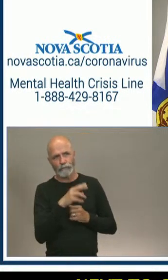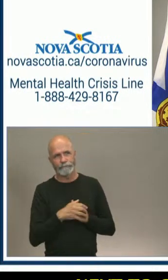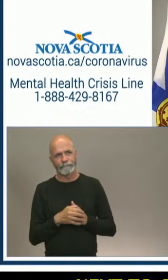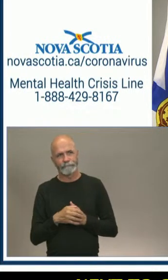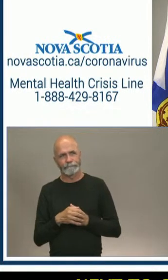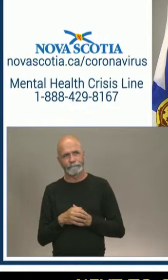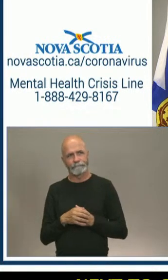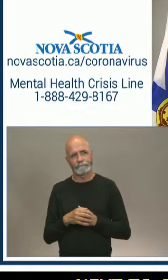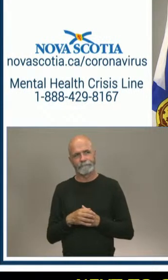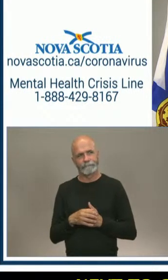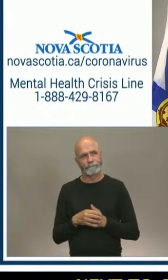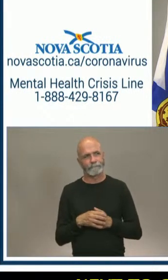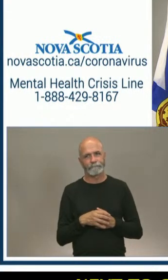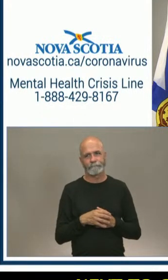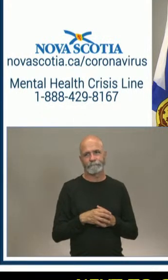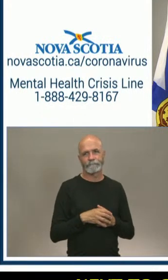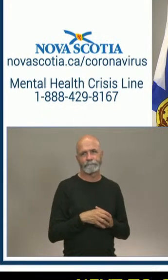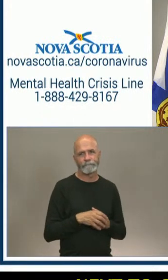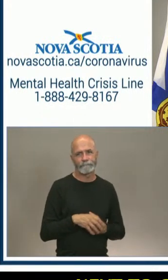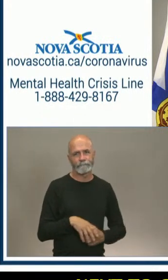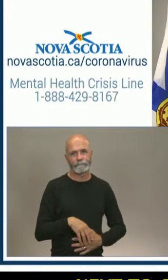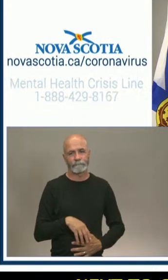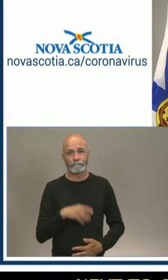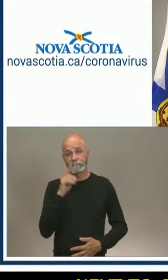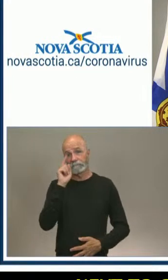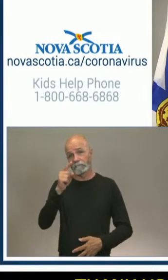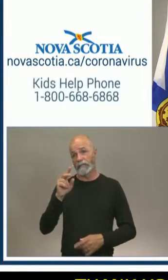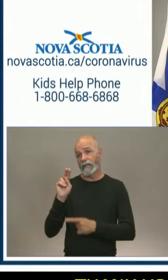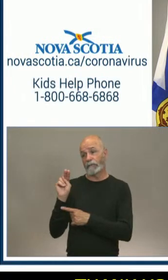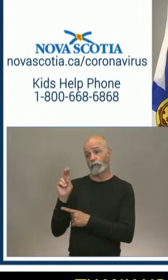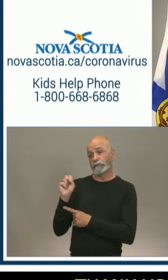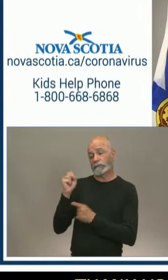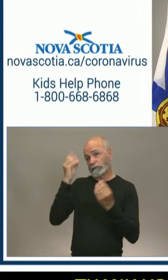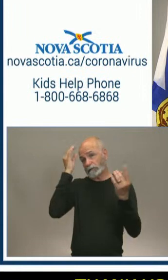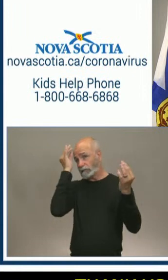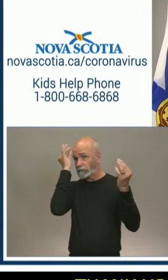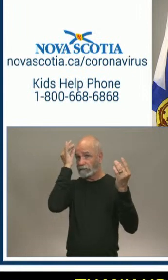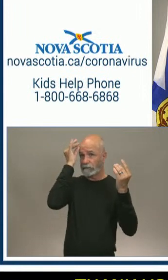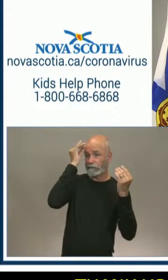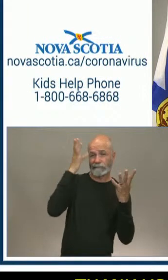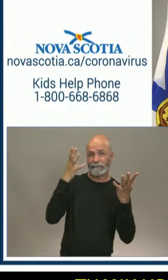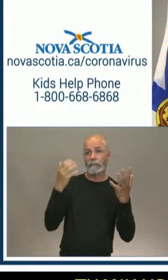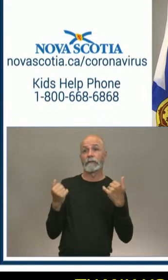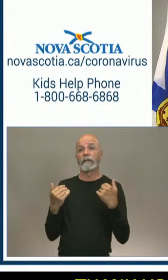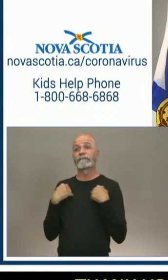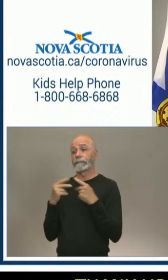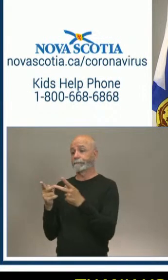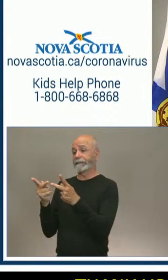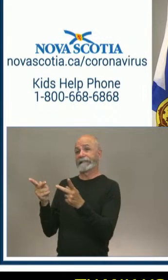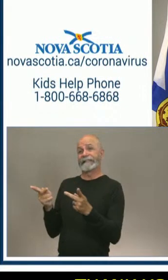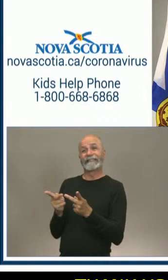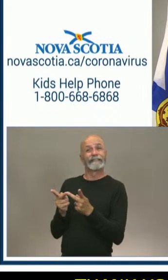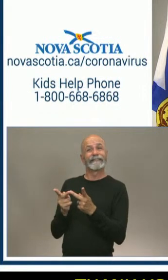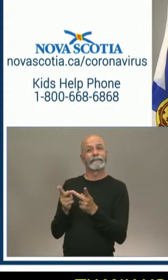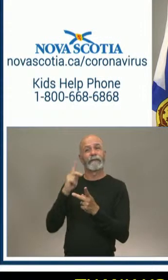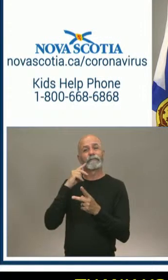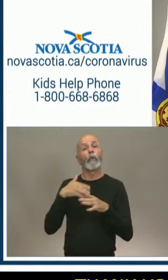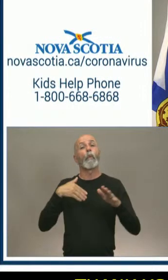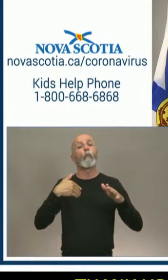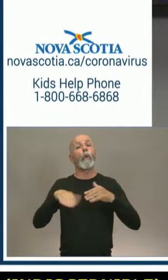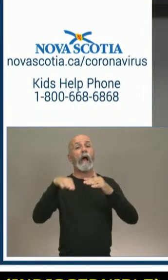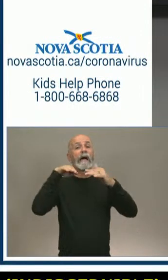Scotia considering a walk-in, no-appointment vaccination strategy similar to what we're now seeing in New Brunswick?